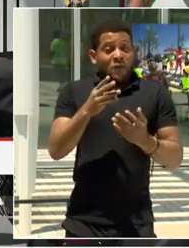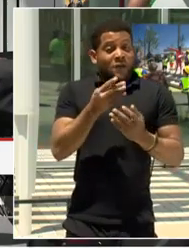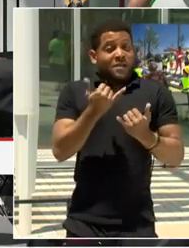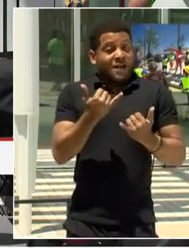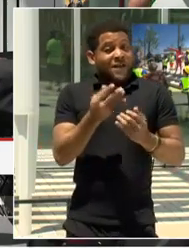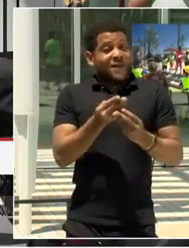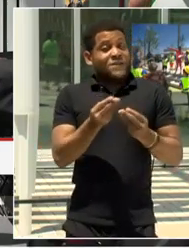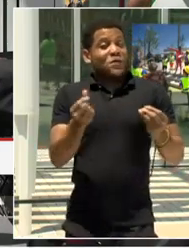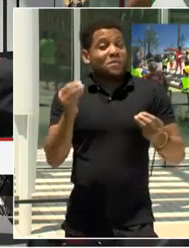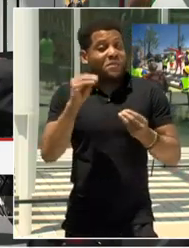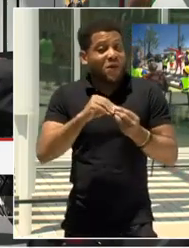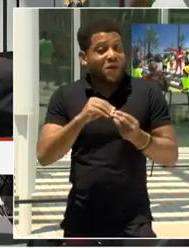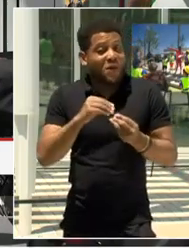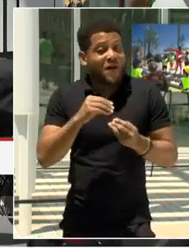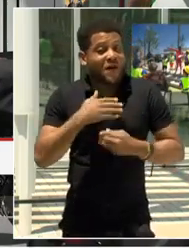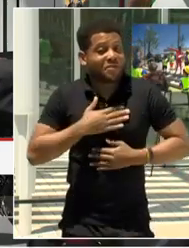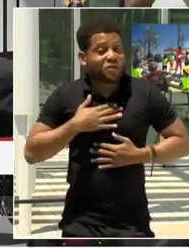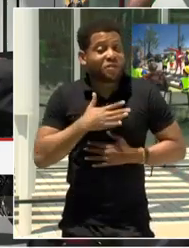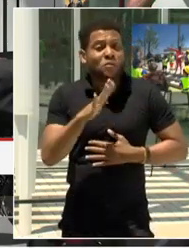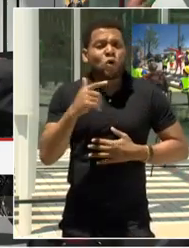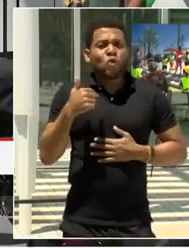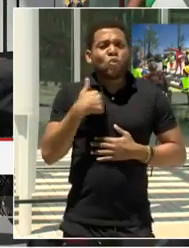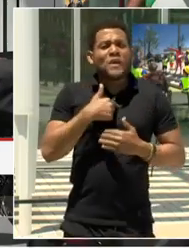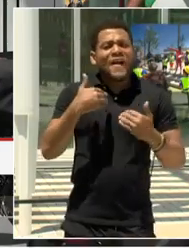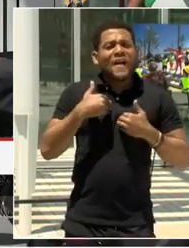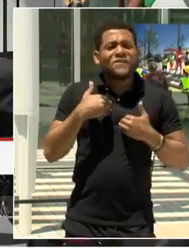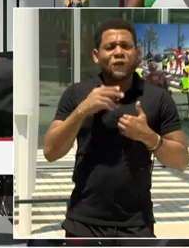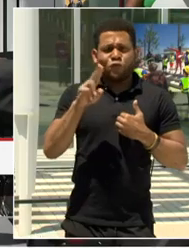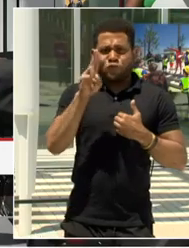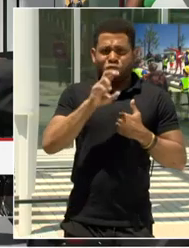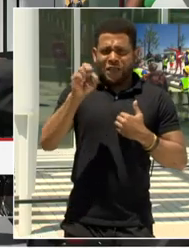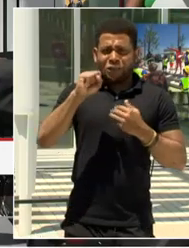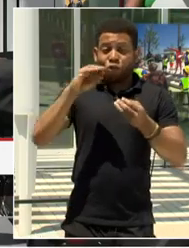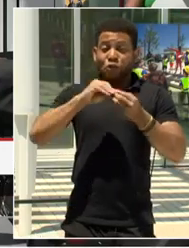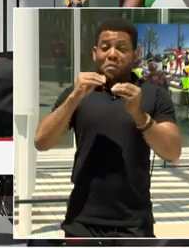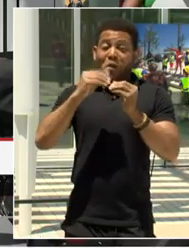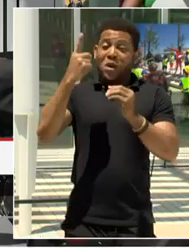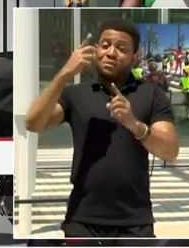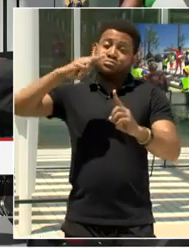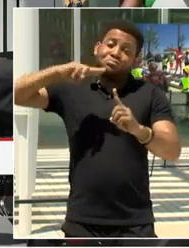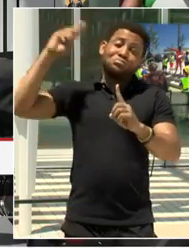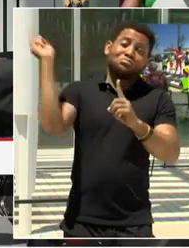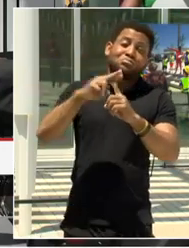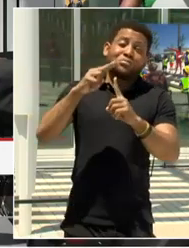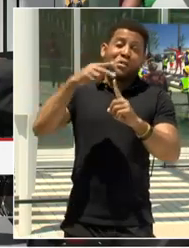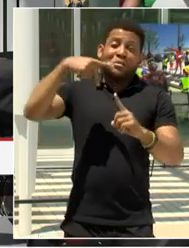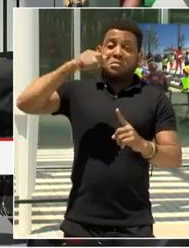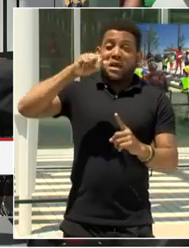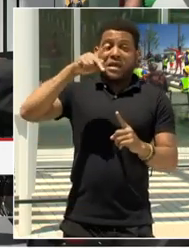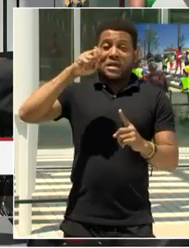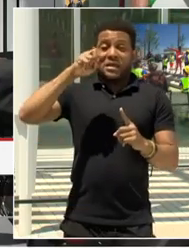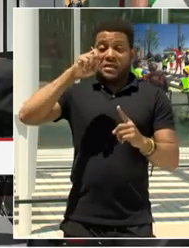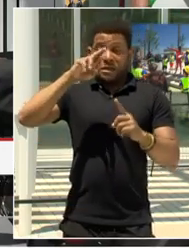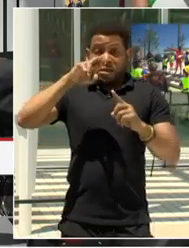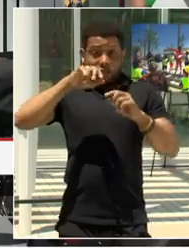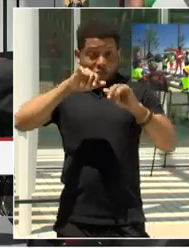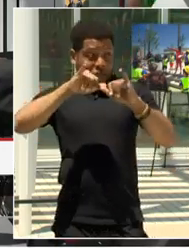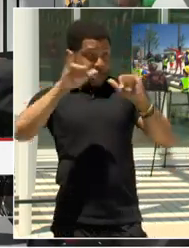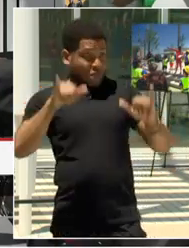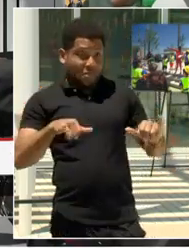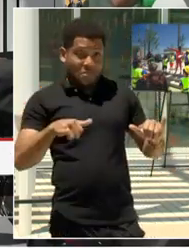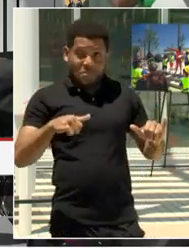nation's #1 ranked park system. Is that right? Is that right? So I want to shout out Director Freeman and